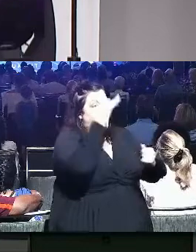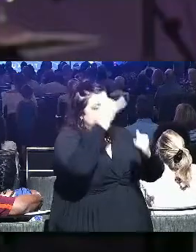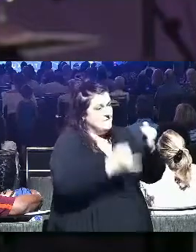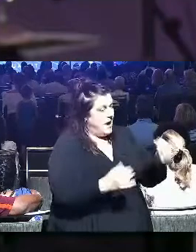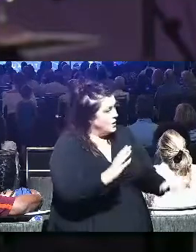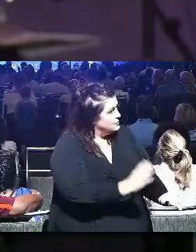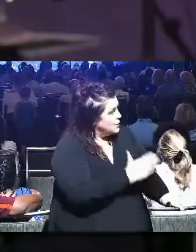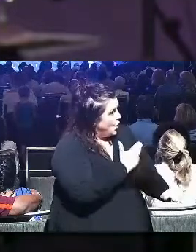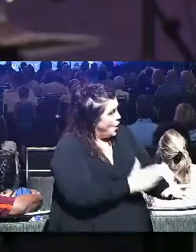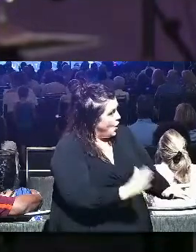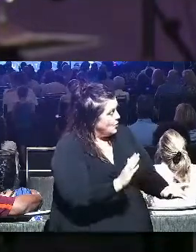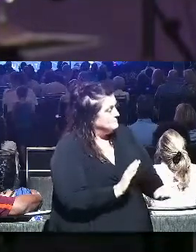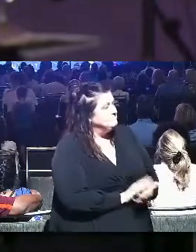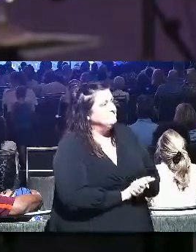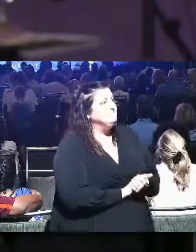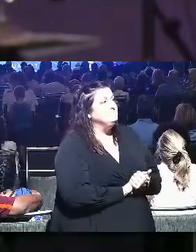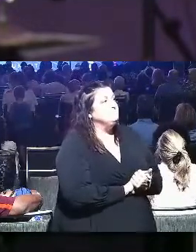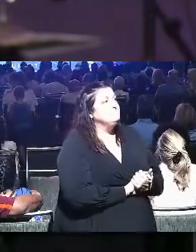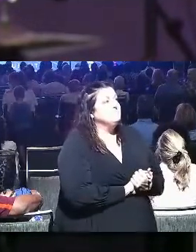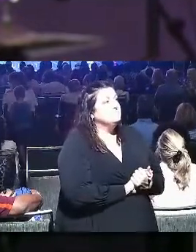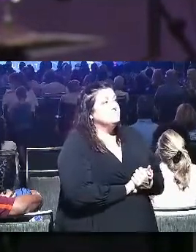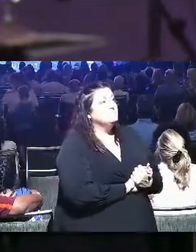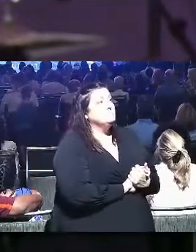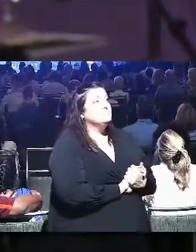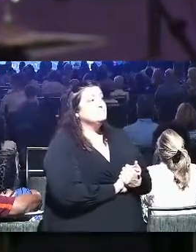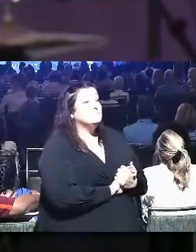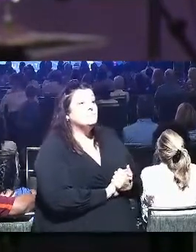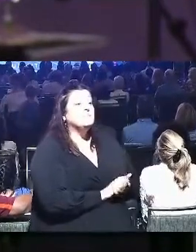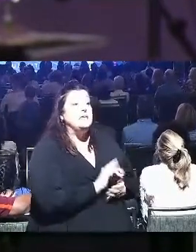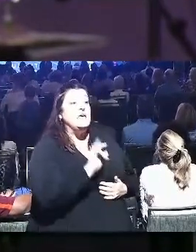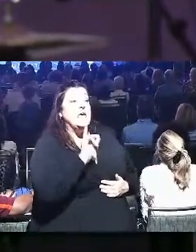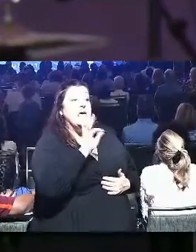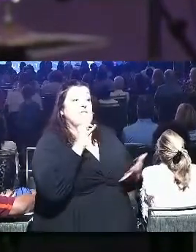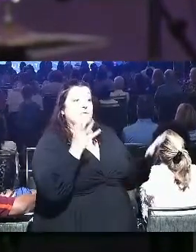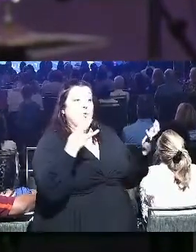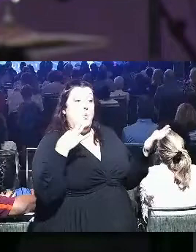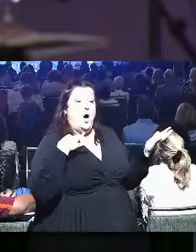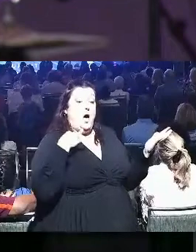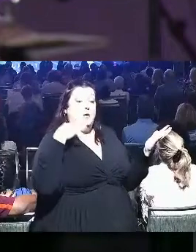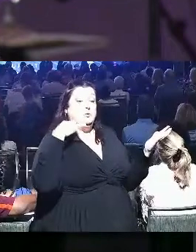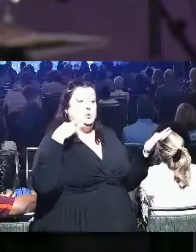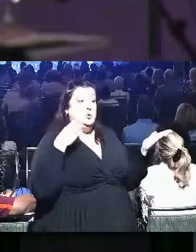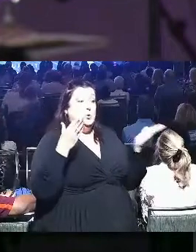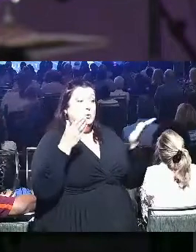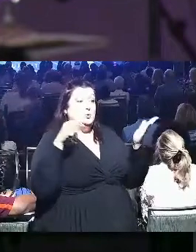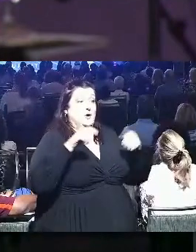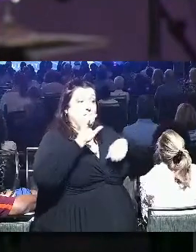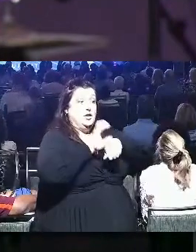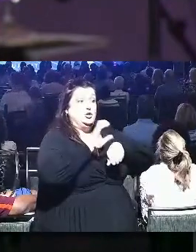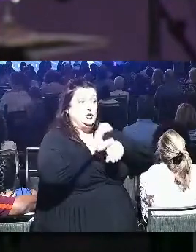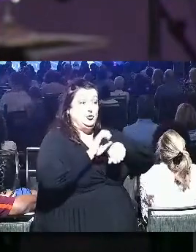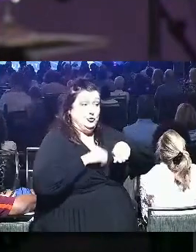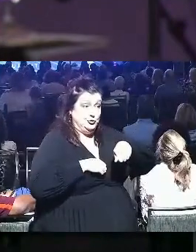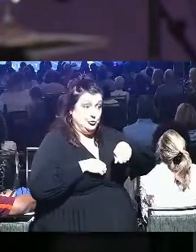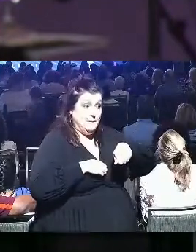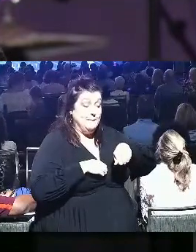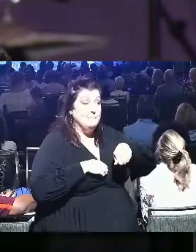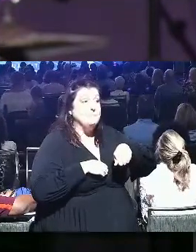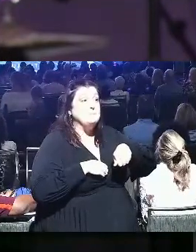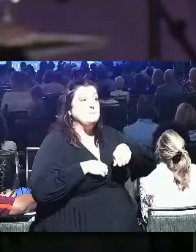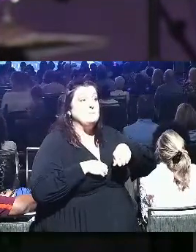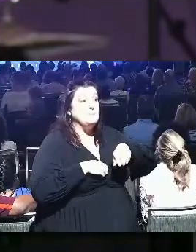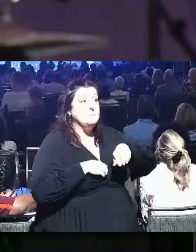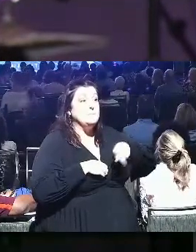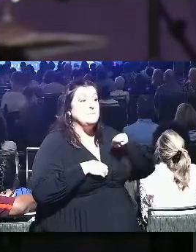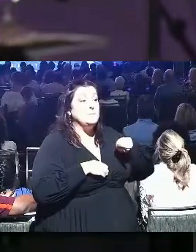song. If you would like to serve this church and at the same